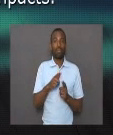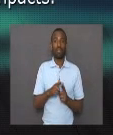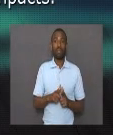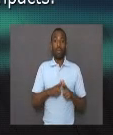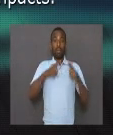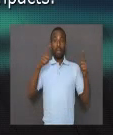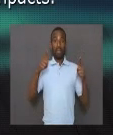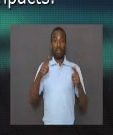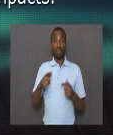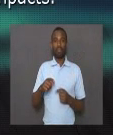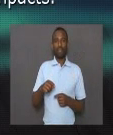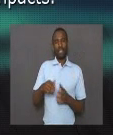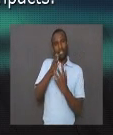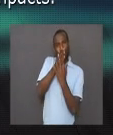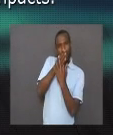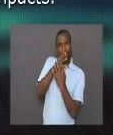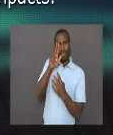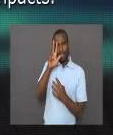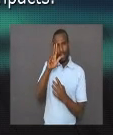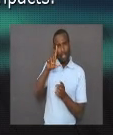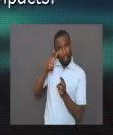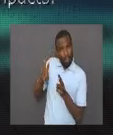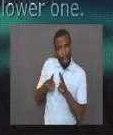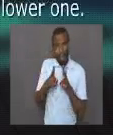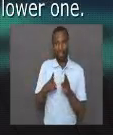free path of particles.